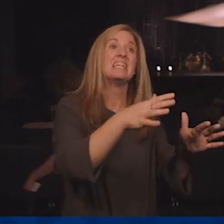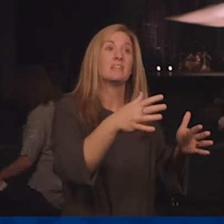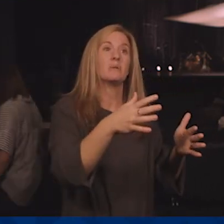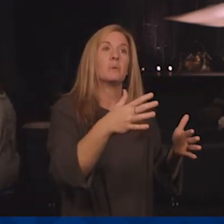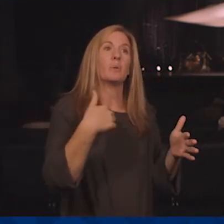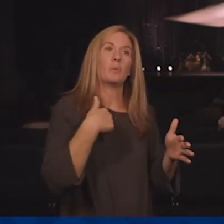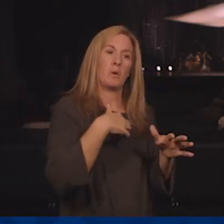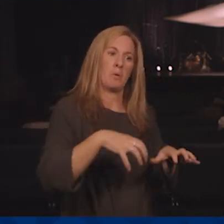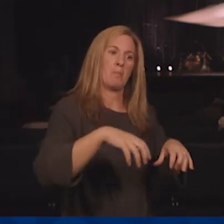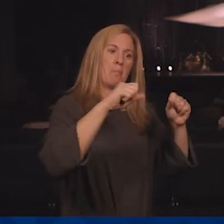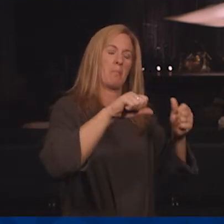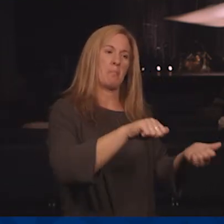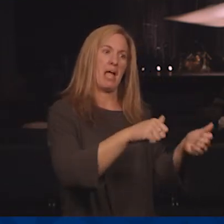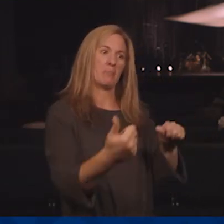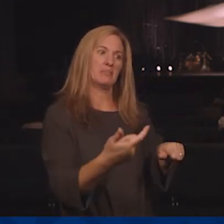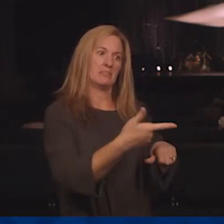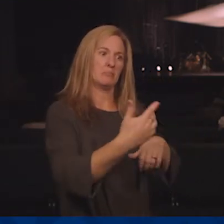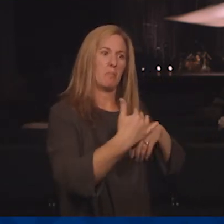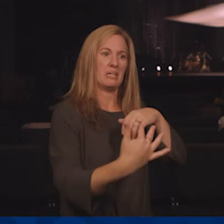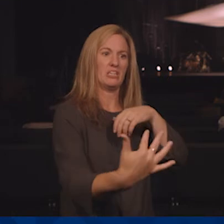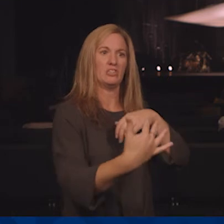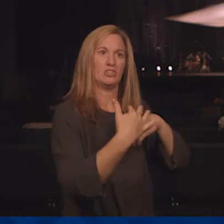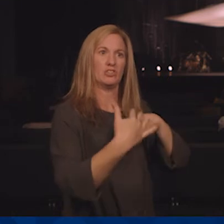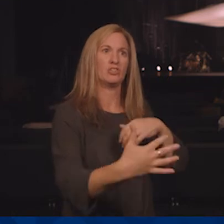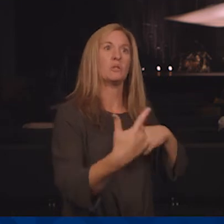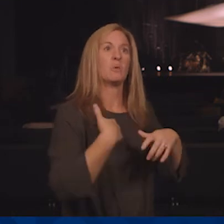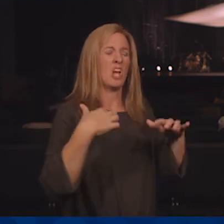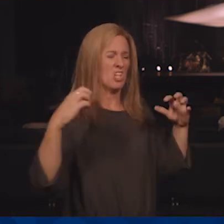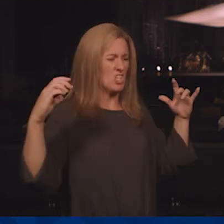to be found. I felt like I was going to die.